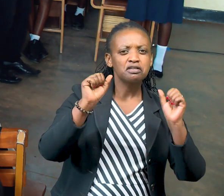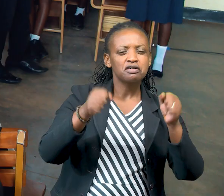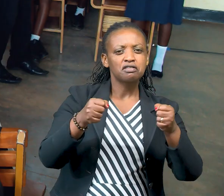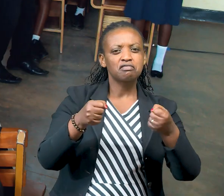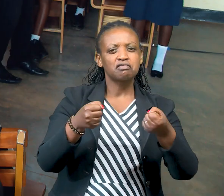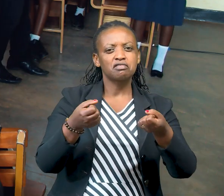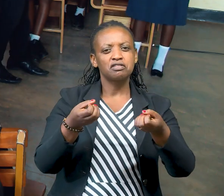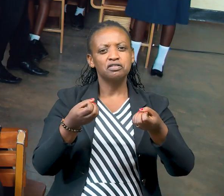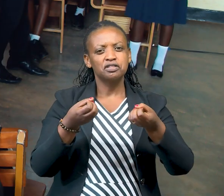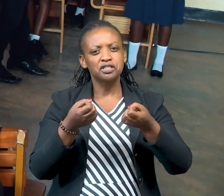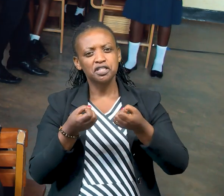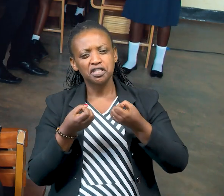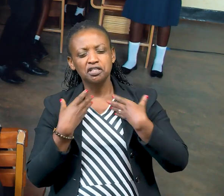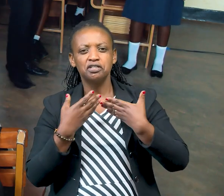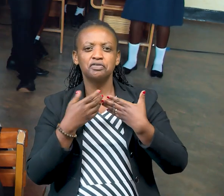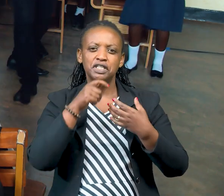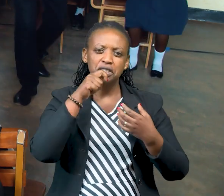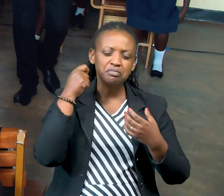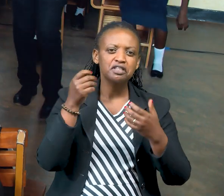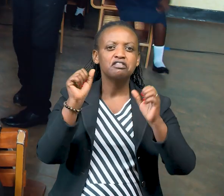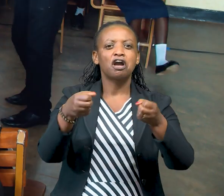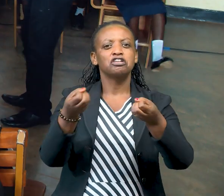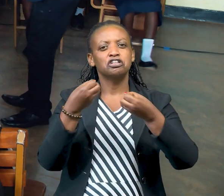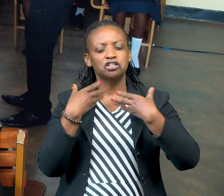Oh, some they provide us with meat